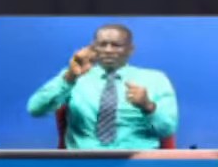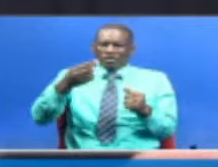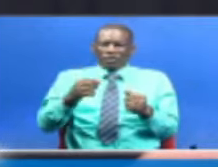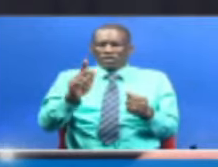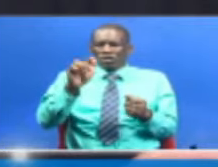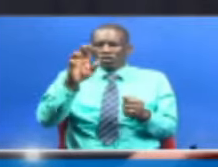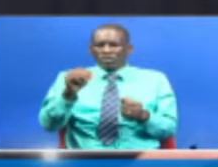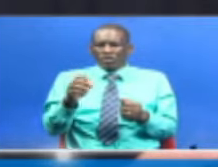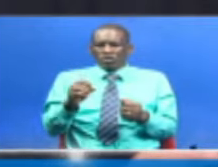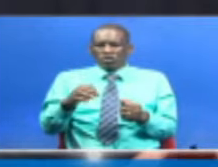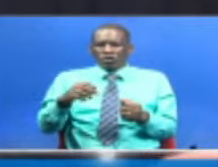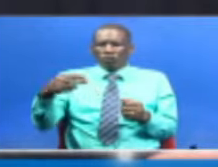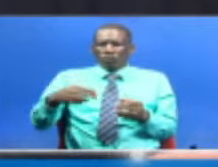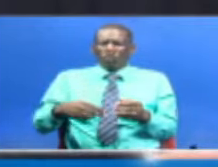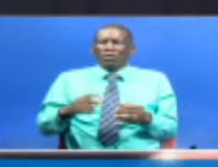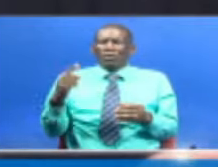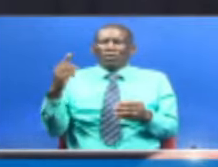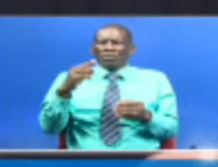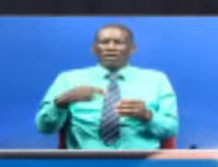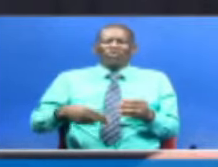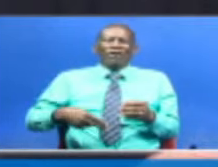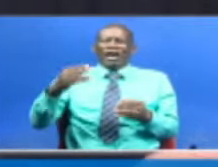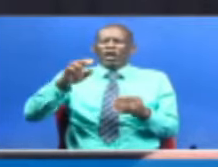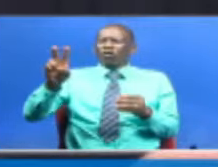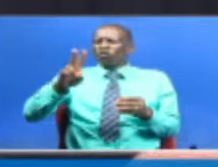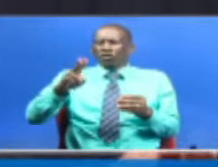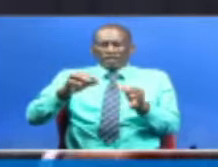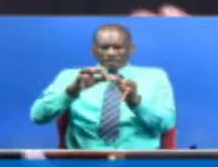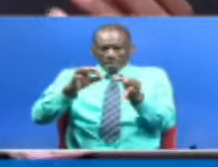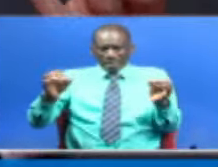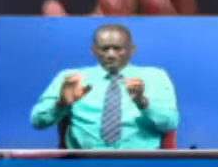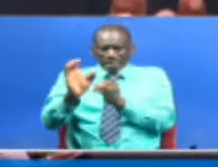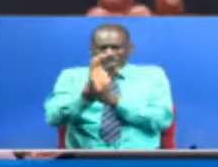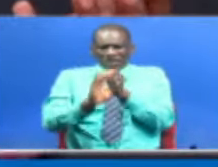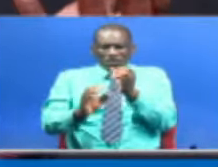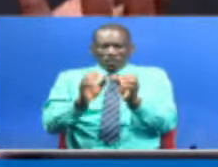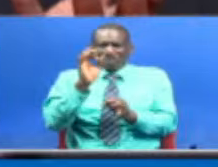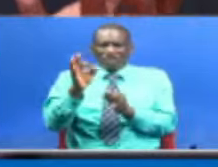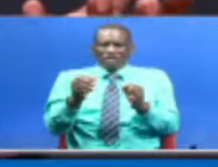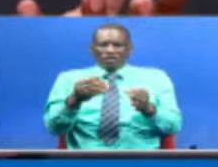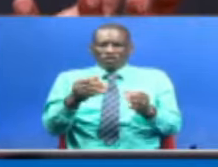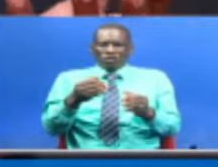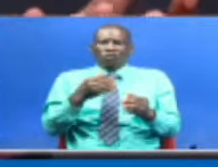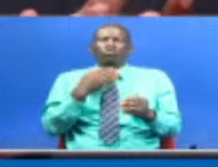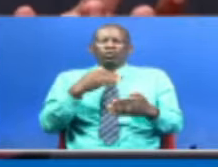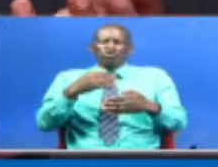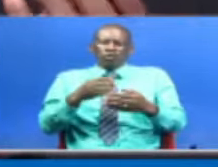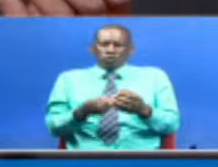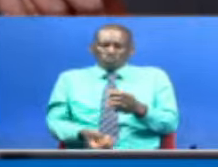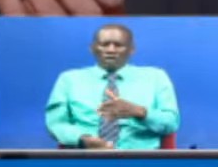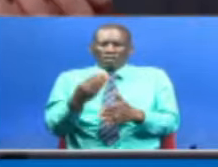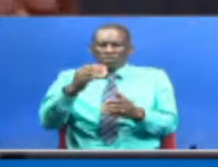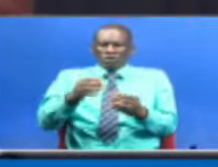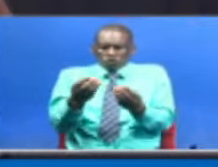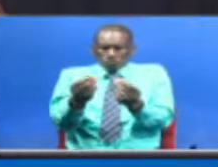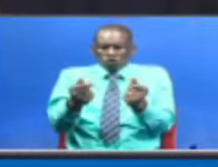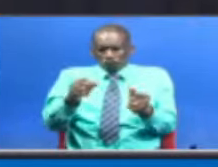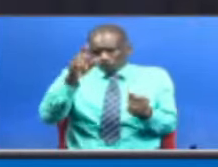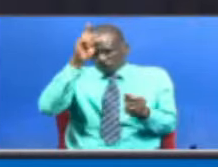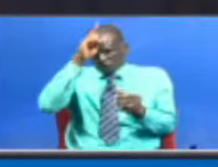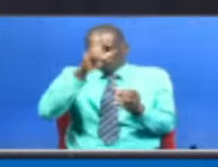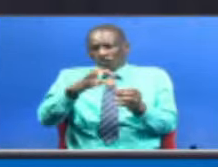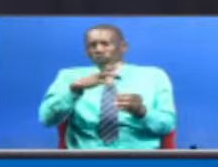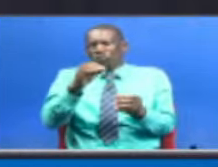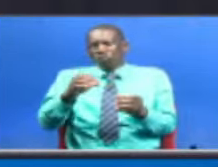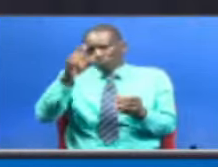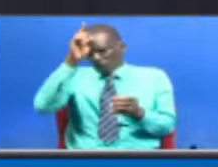7,000 kilometers of high voltage lines across the country. If you're going to build a solution for a village, even when you go to a village, like the other day we